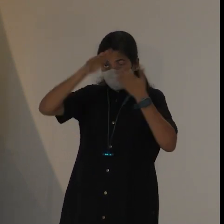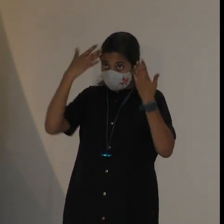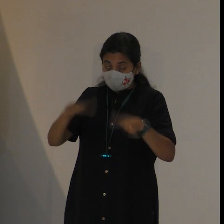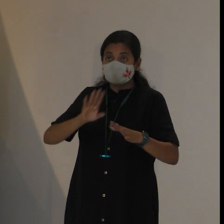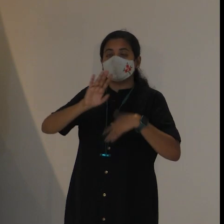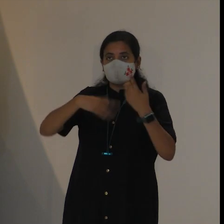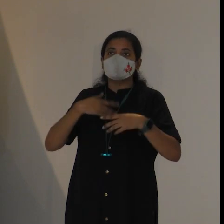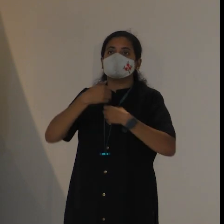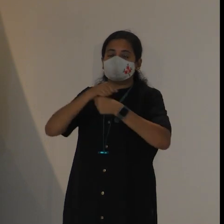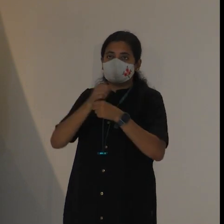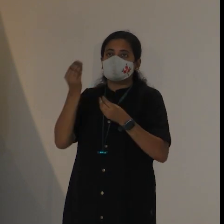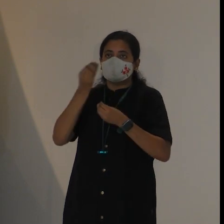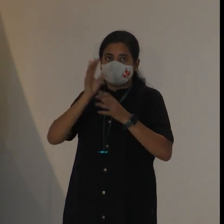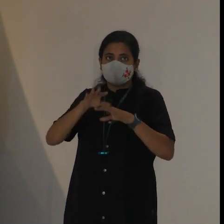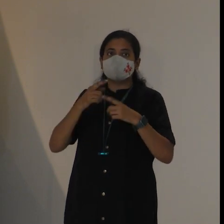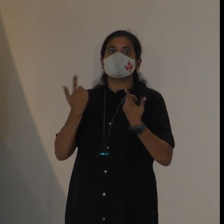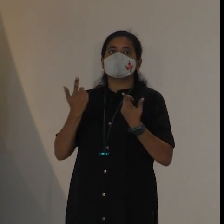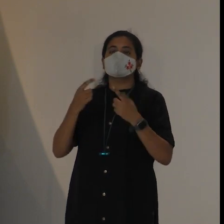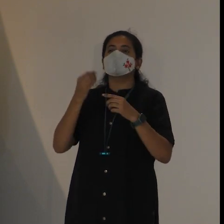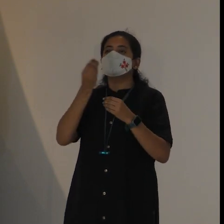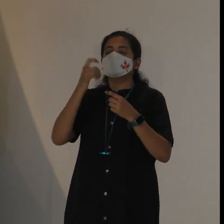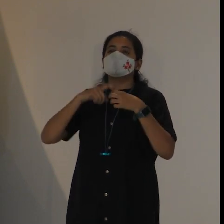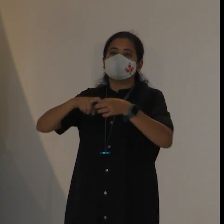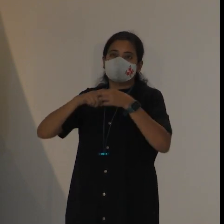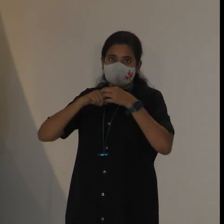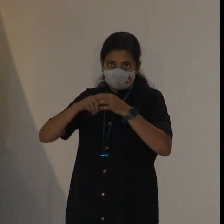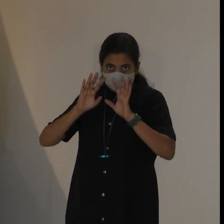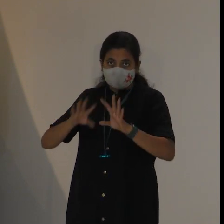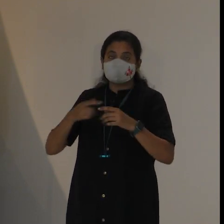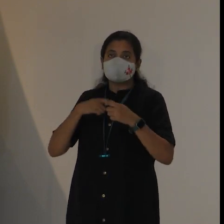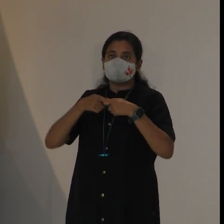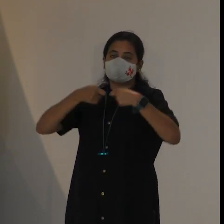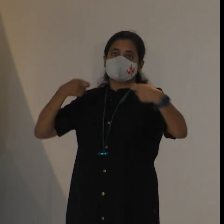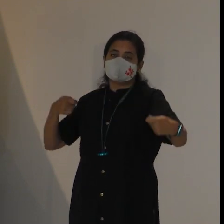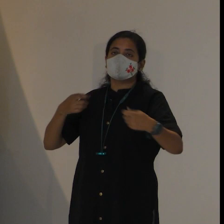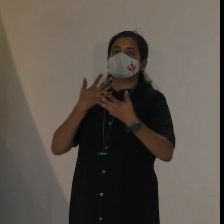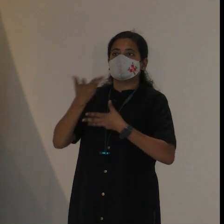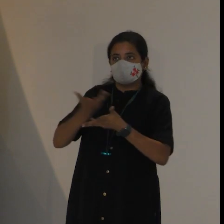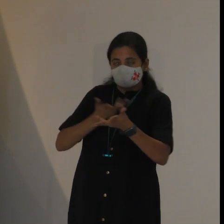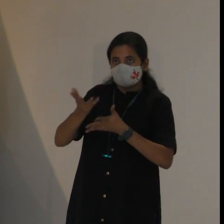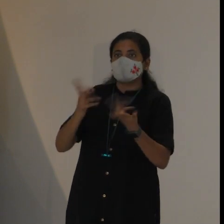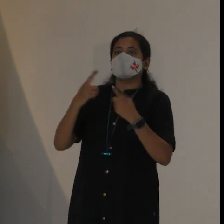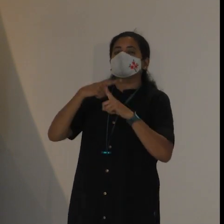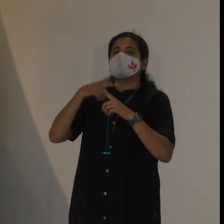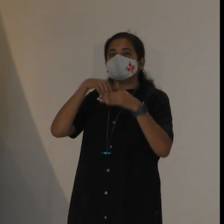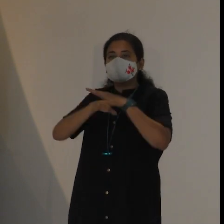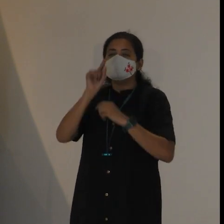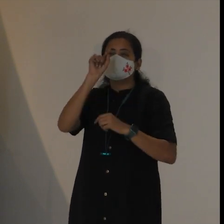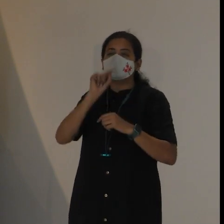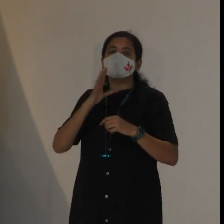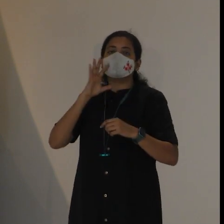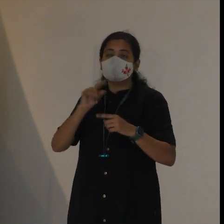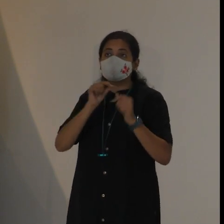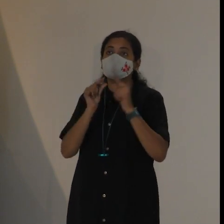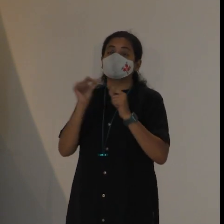actually prepared a set of cross-referenced questions that we've discussed and we found as common entry points into each other's